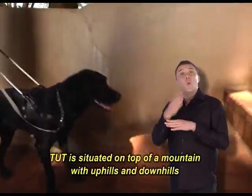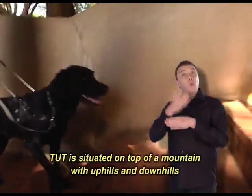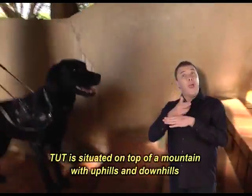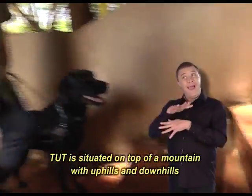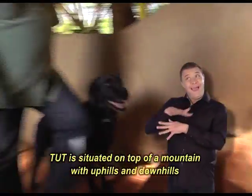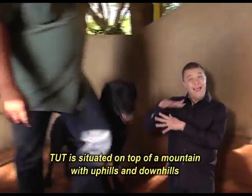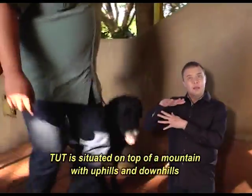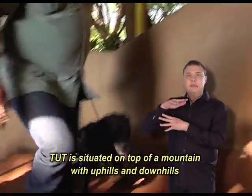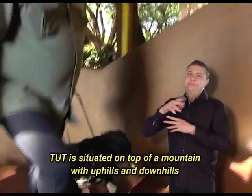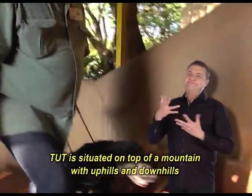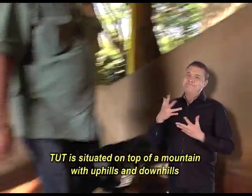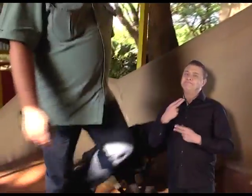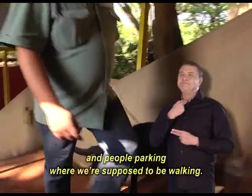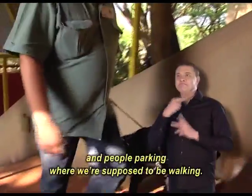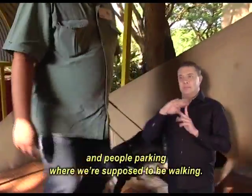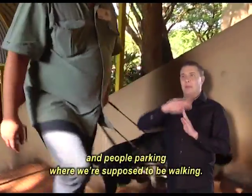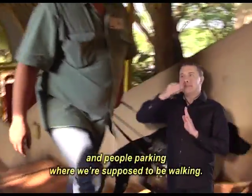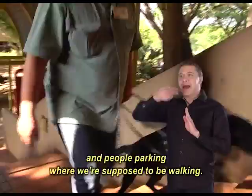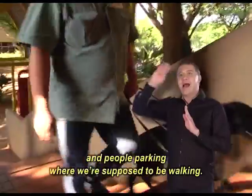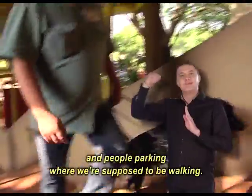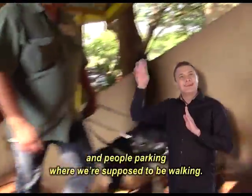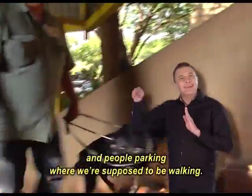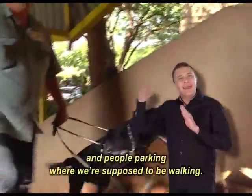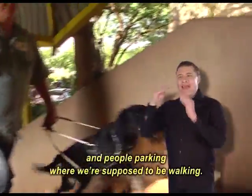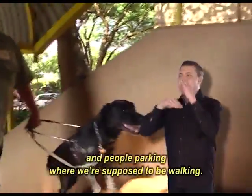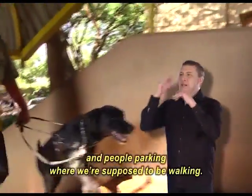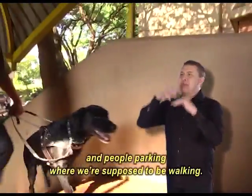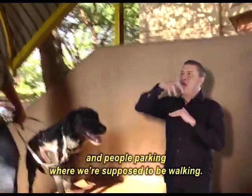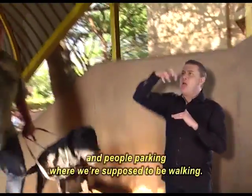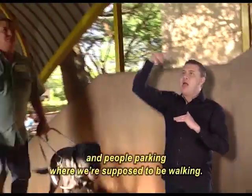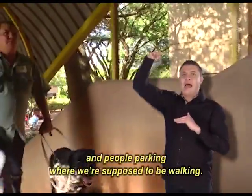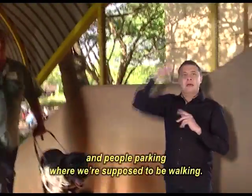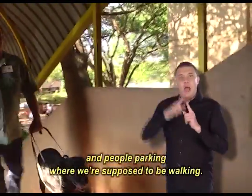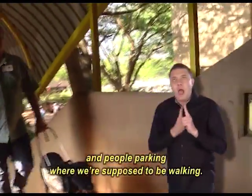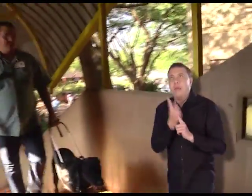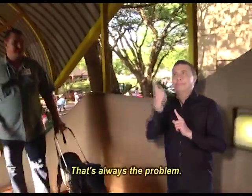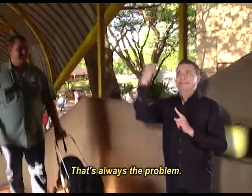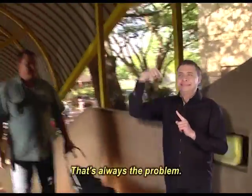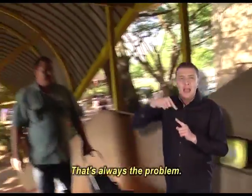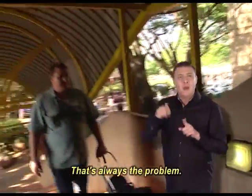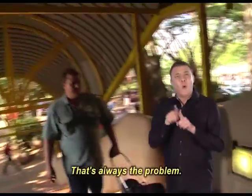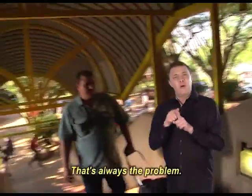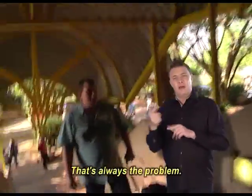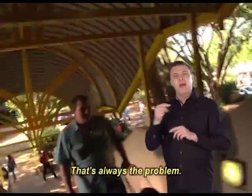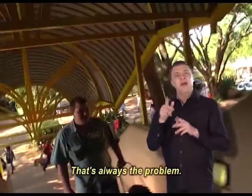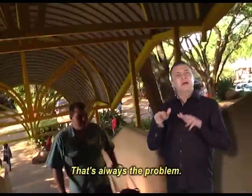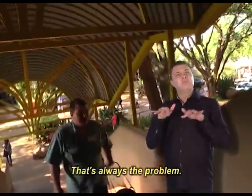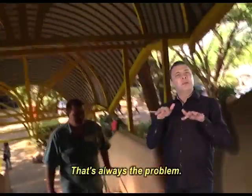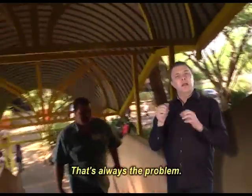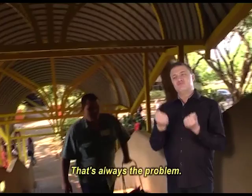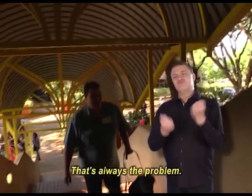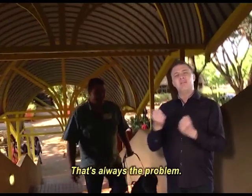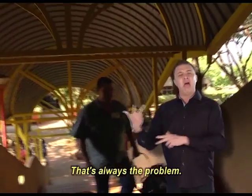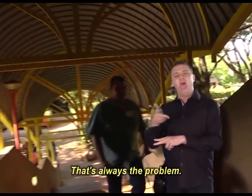mountain, there's uphill, downhills, and people parking where we're supposed to be walking, that's always a problem. So